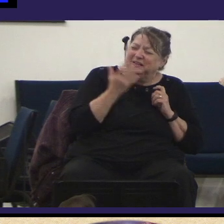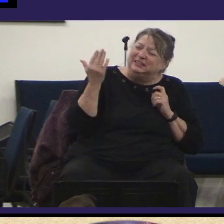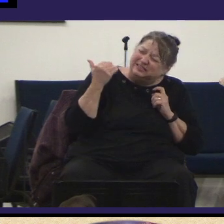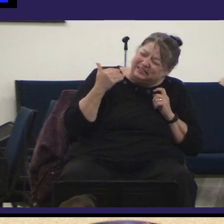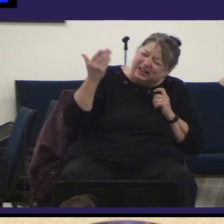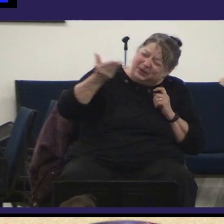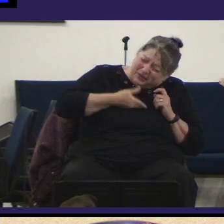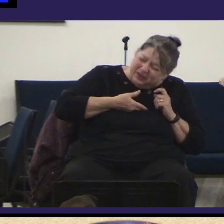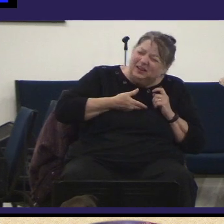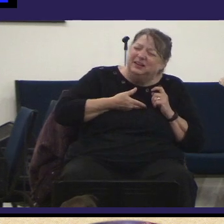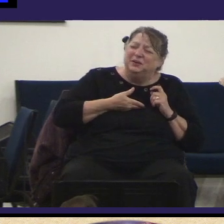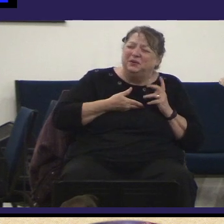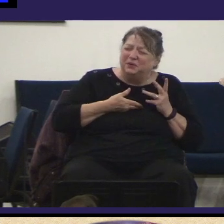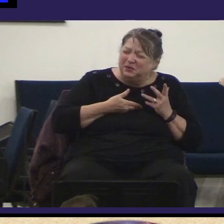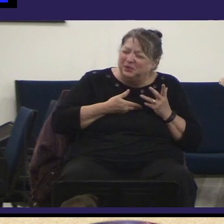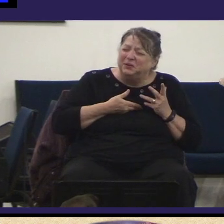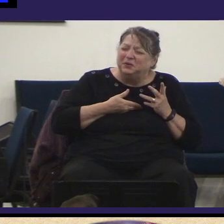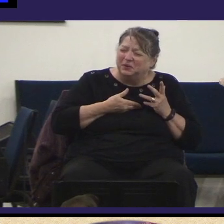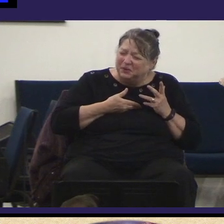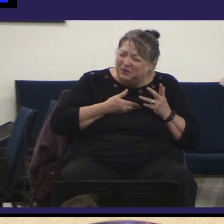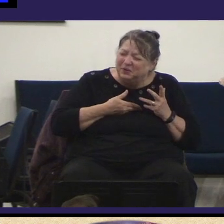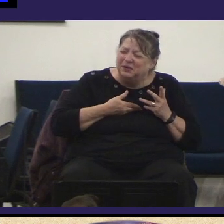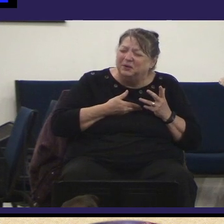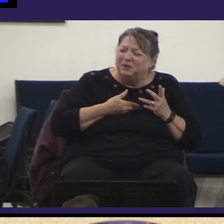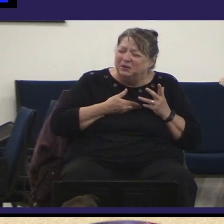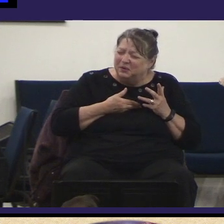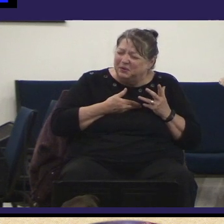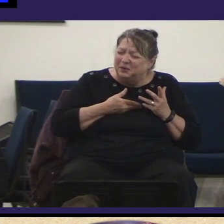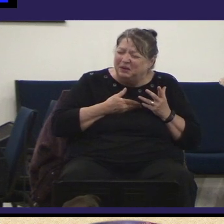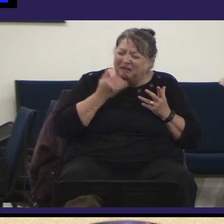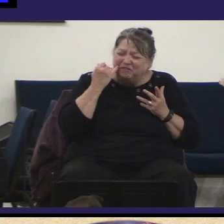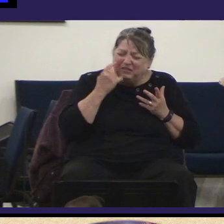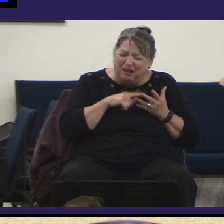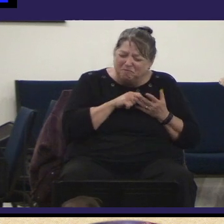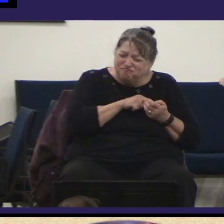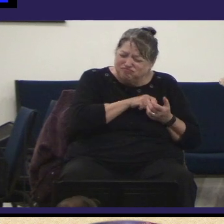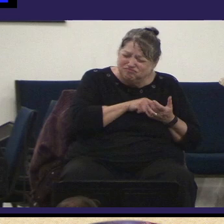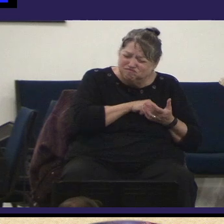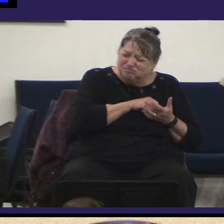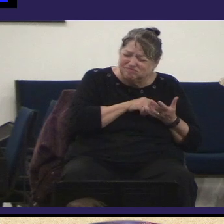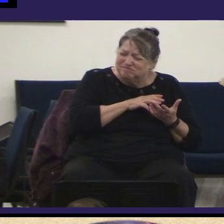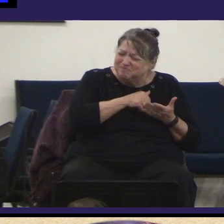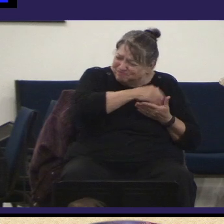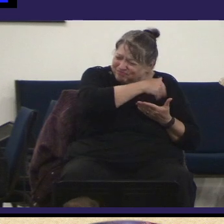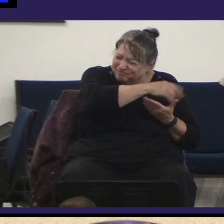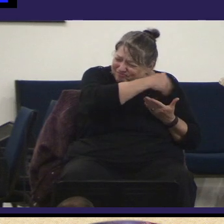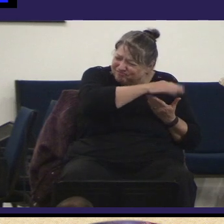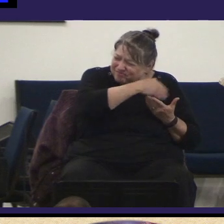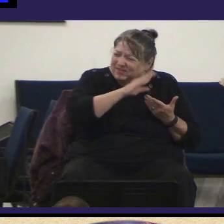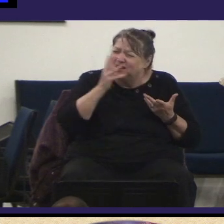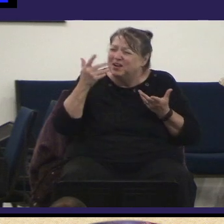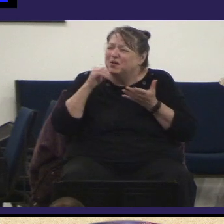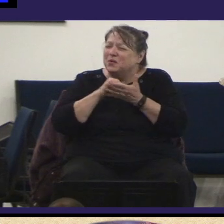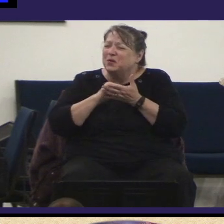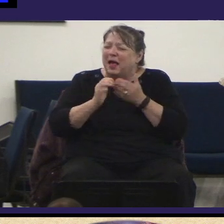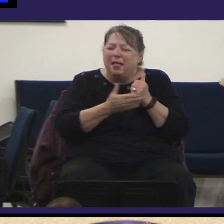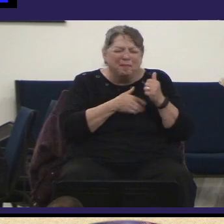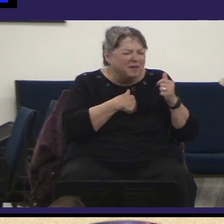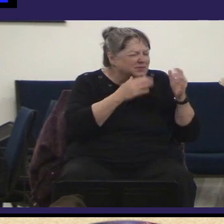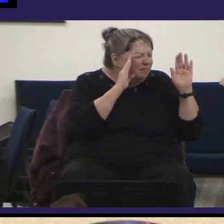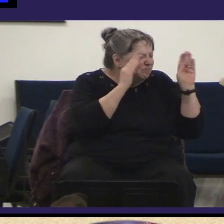Remove what needs to be removed so that we can hear and adequately determine the proper voice.